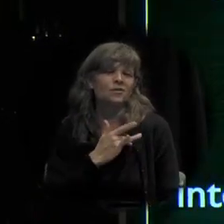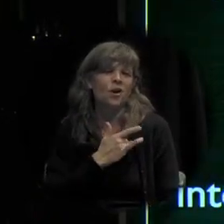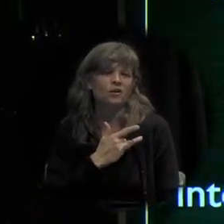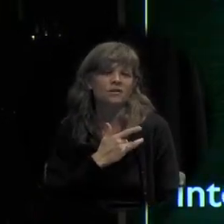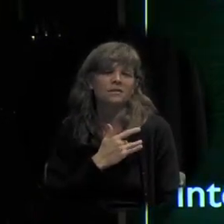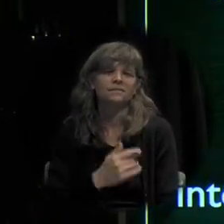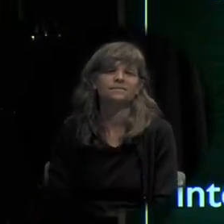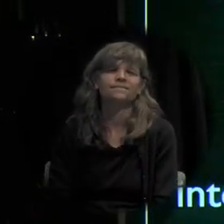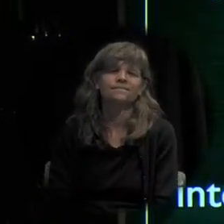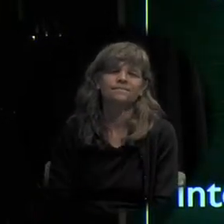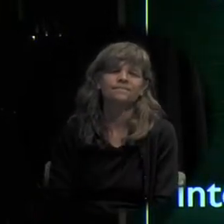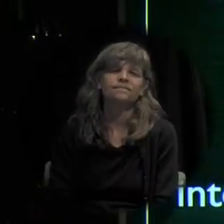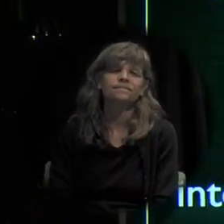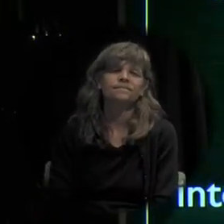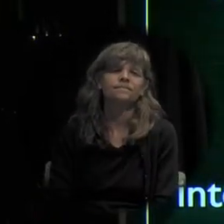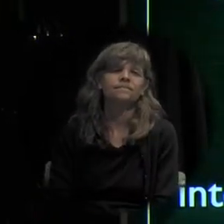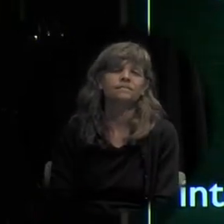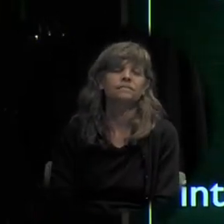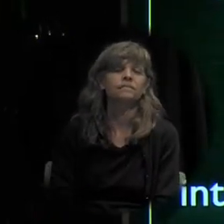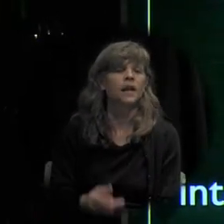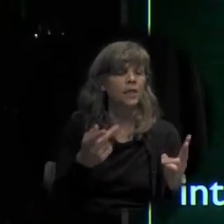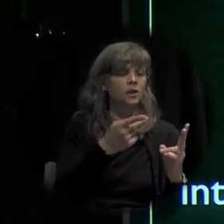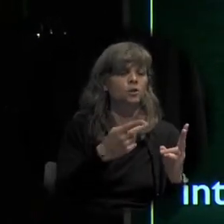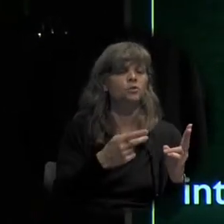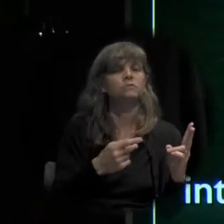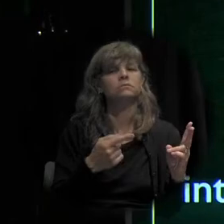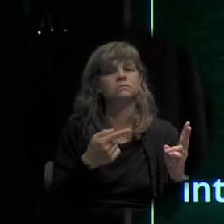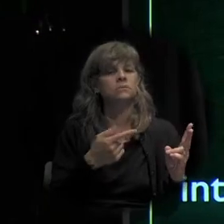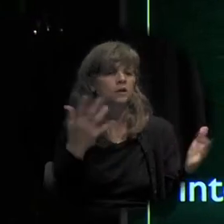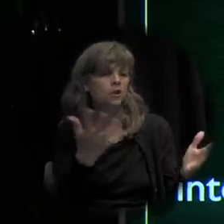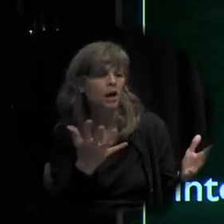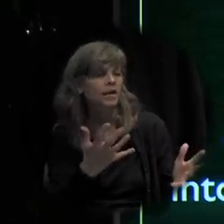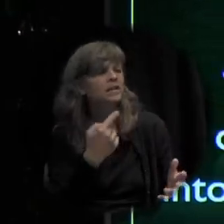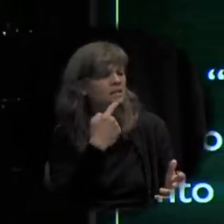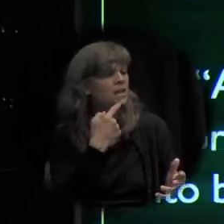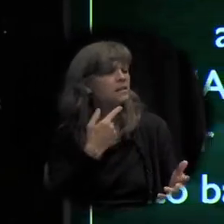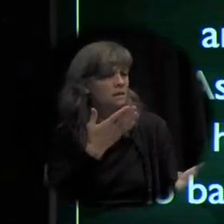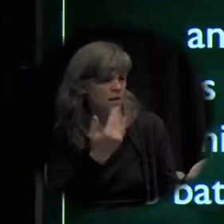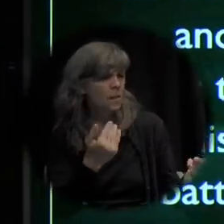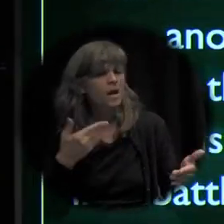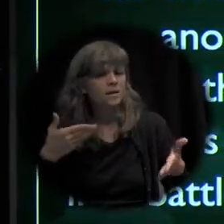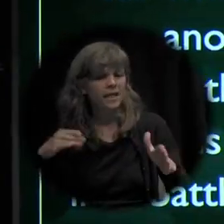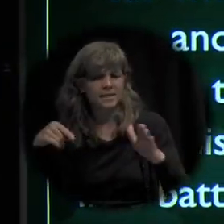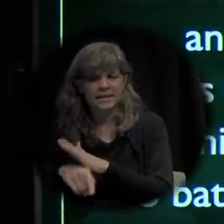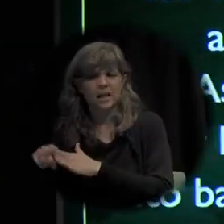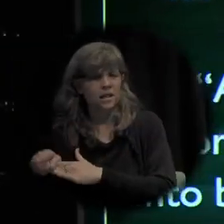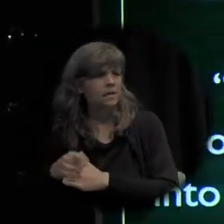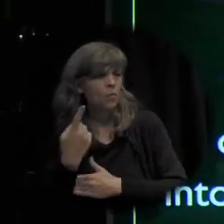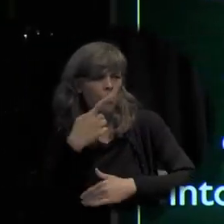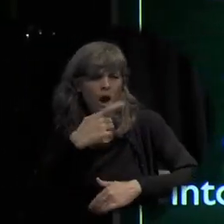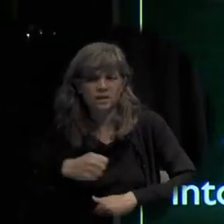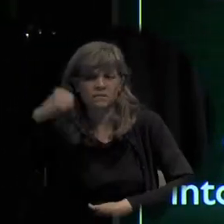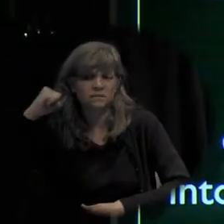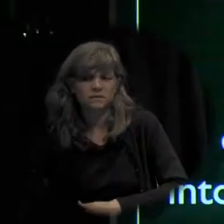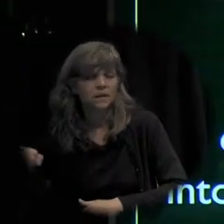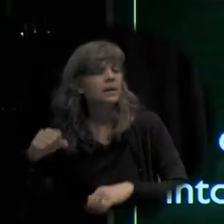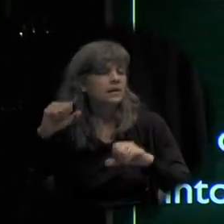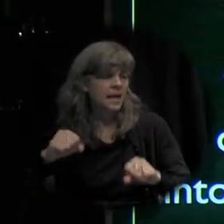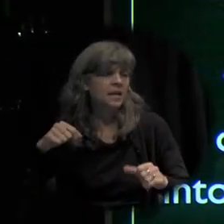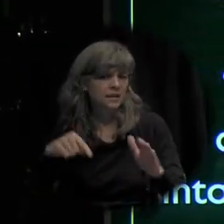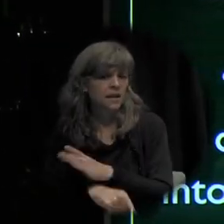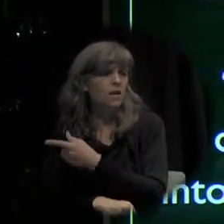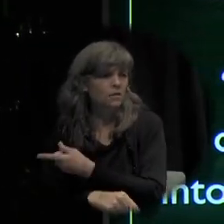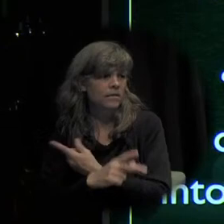those. When David responds to Abishai, Abishai says, let me take him out. I can do it one stroke and he's